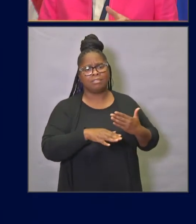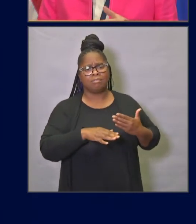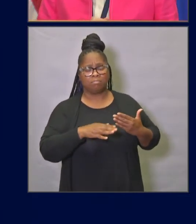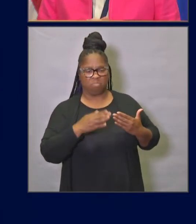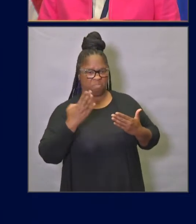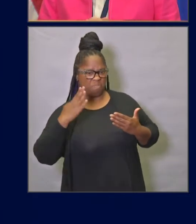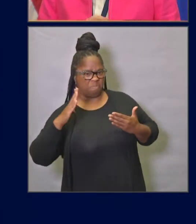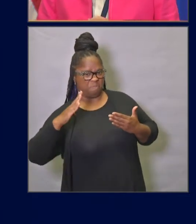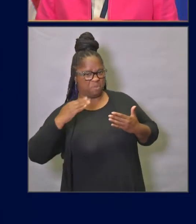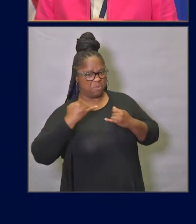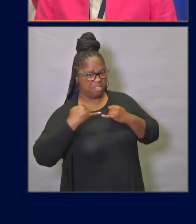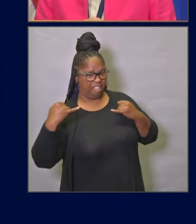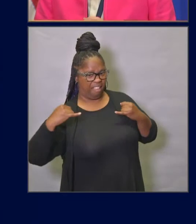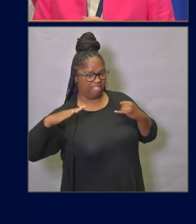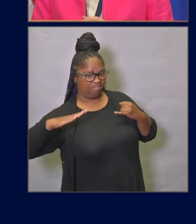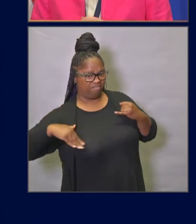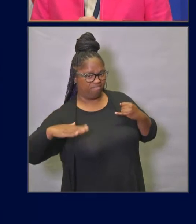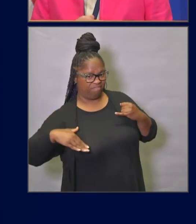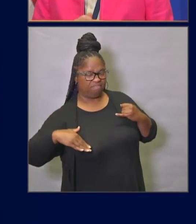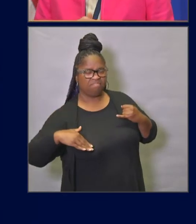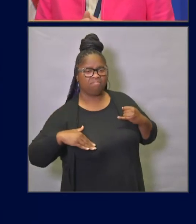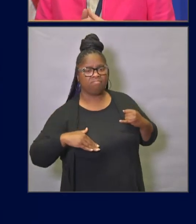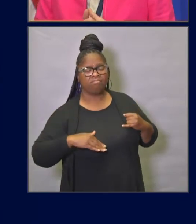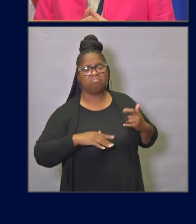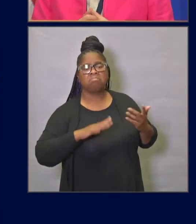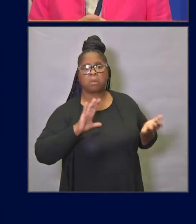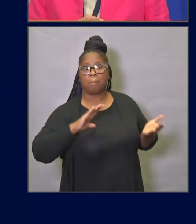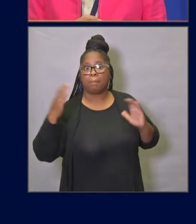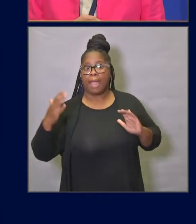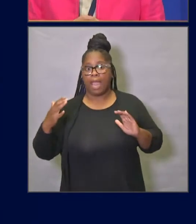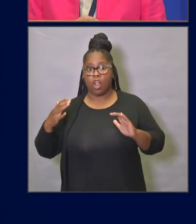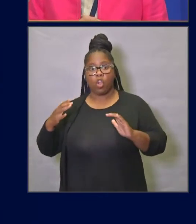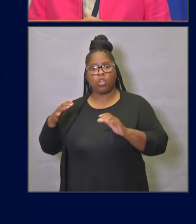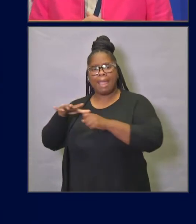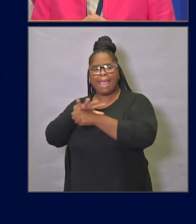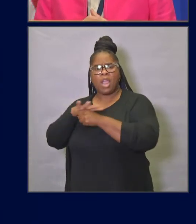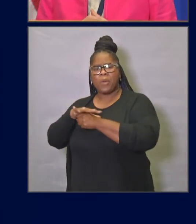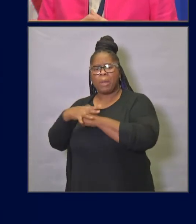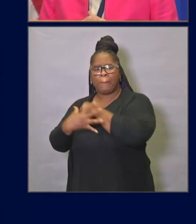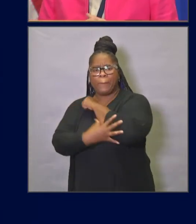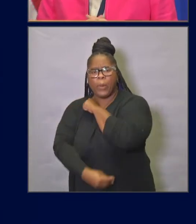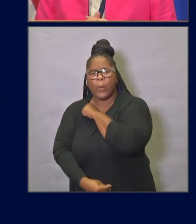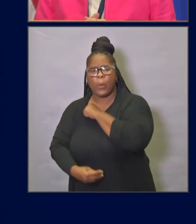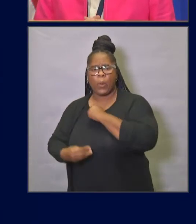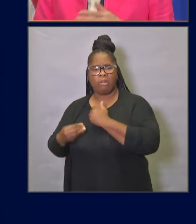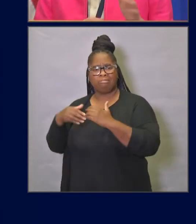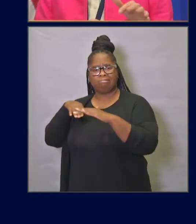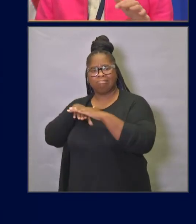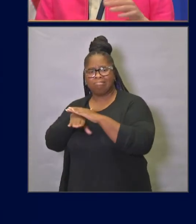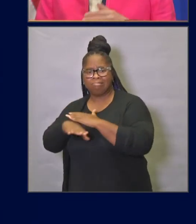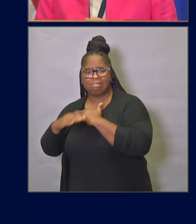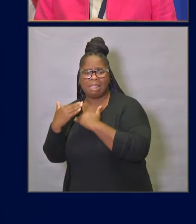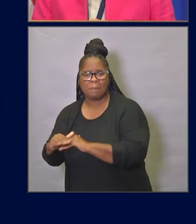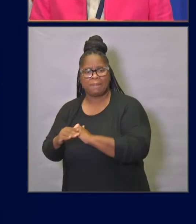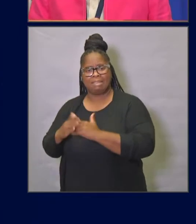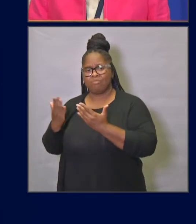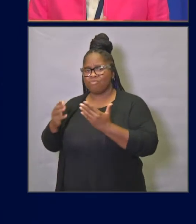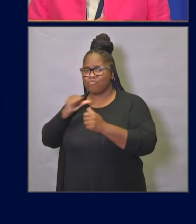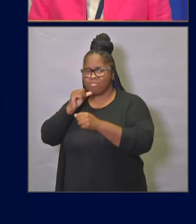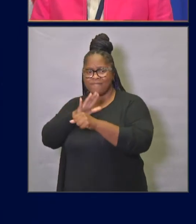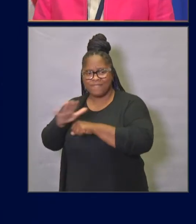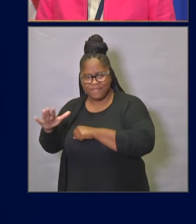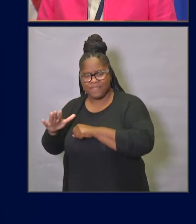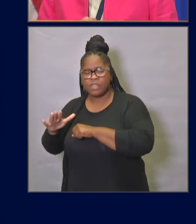than those cases that we're seeing in areas where there are fewer resources. While we do see, again,